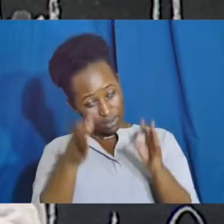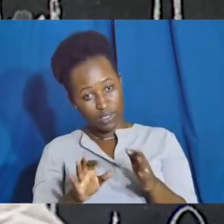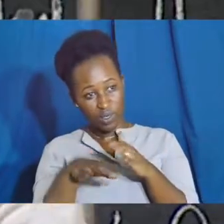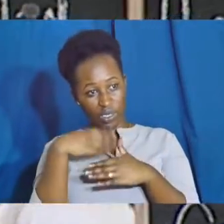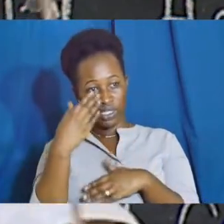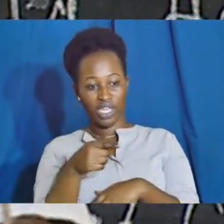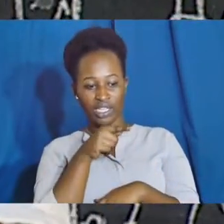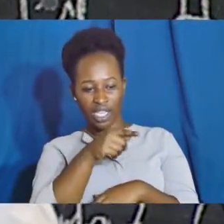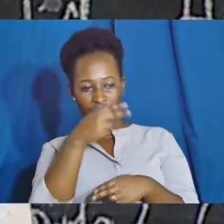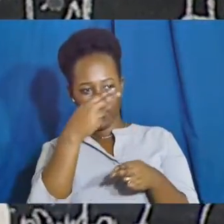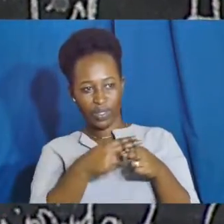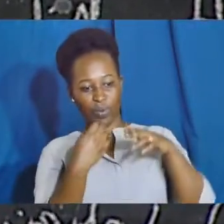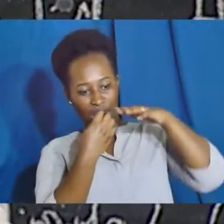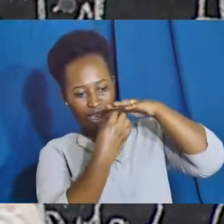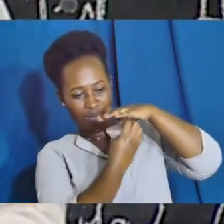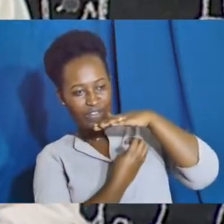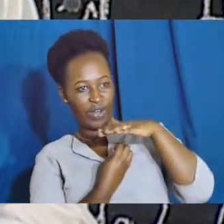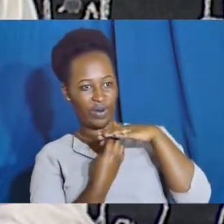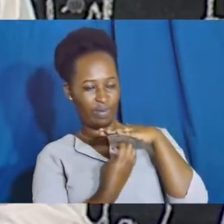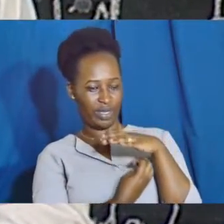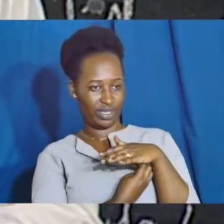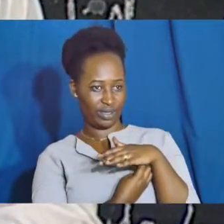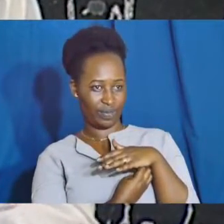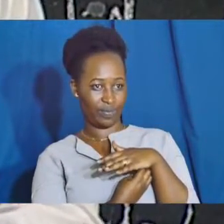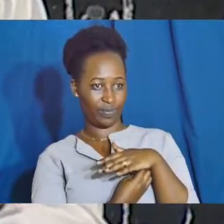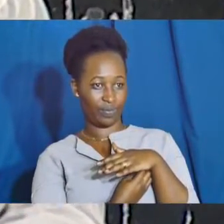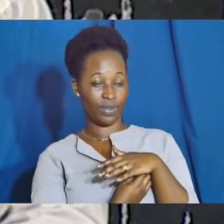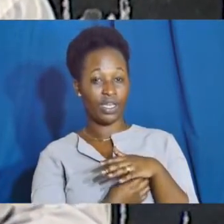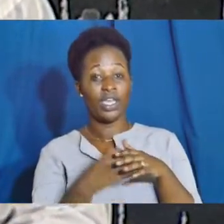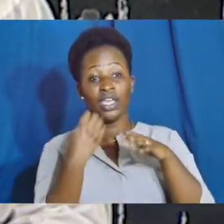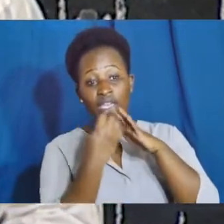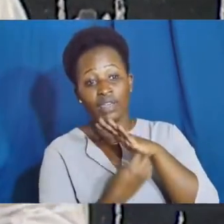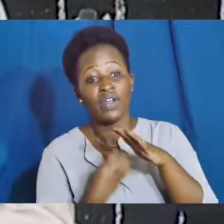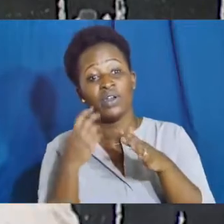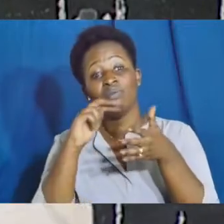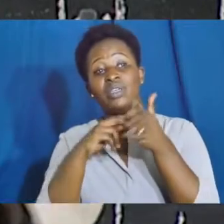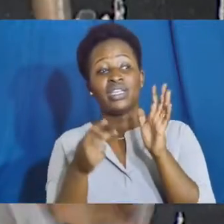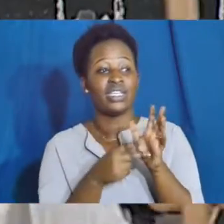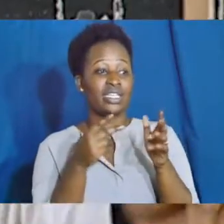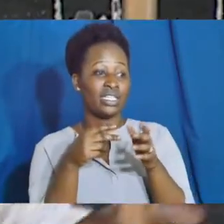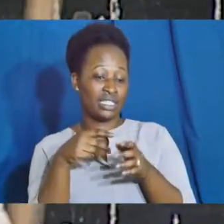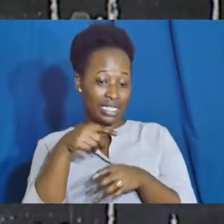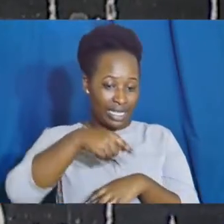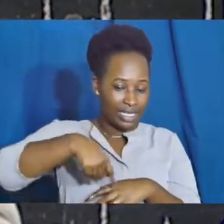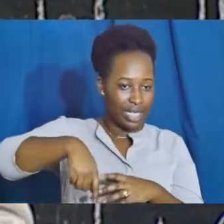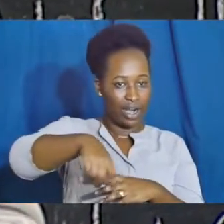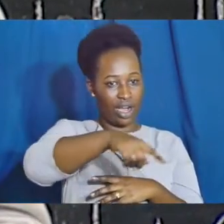then that one we call it environment. I repeat, environment means the